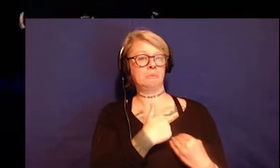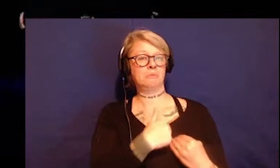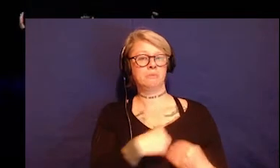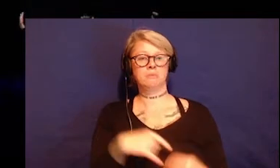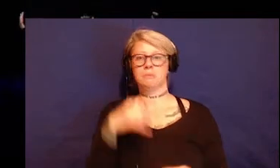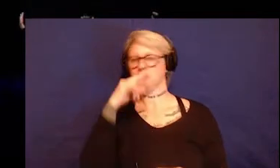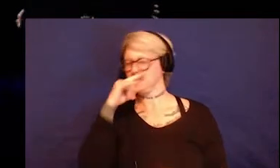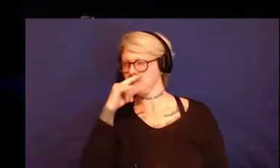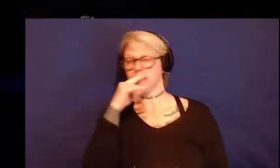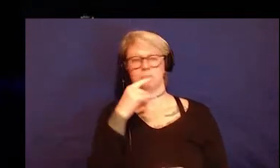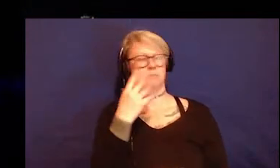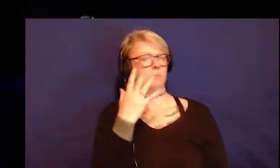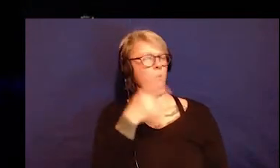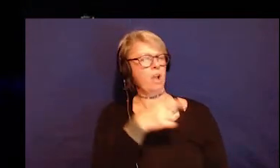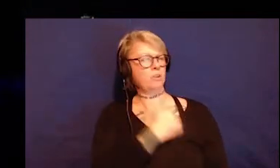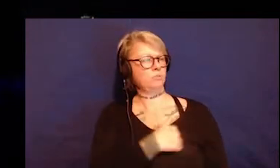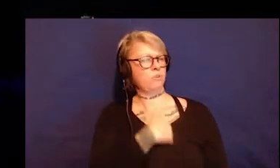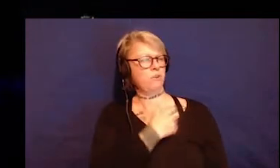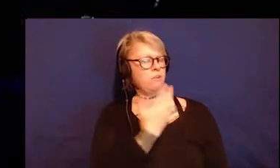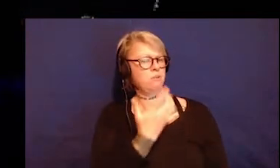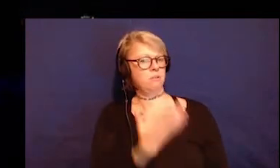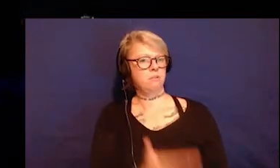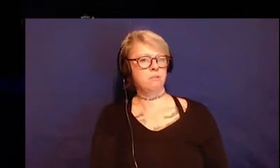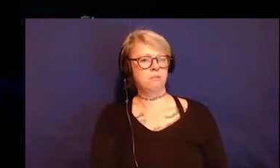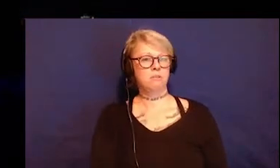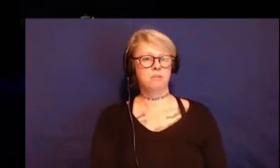Why are you sorry?